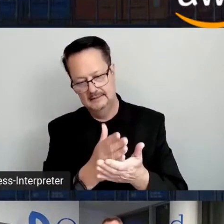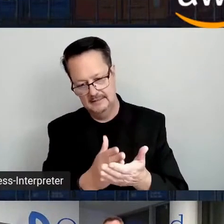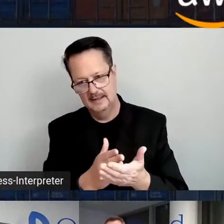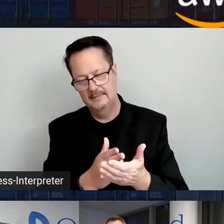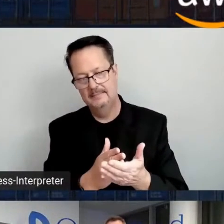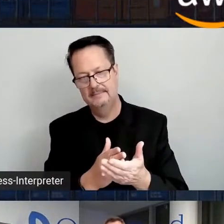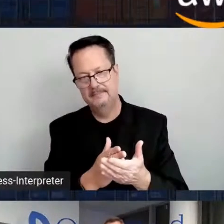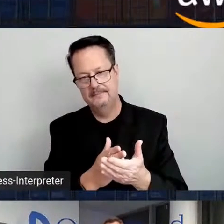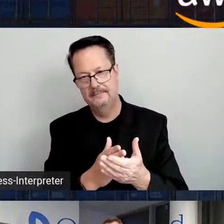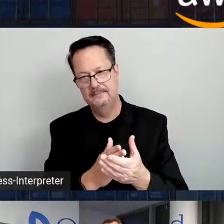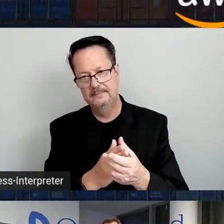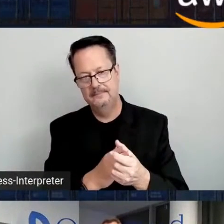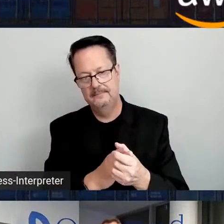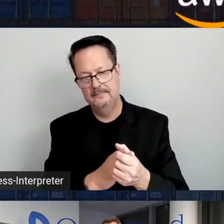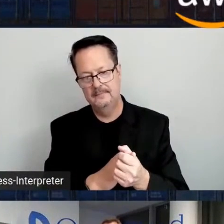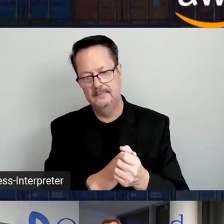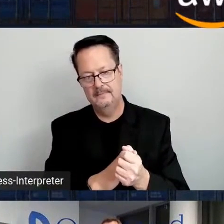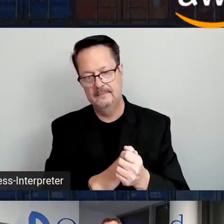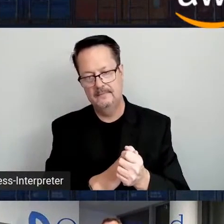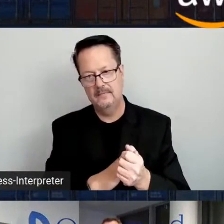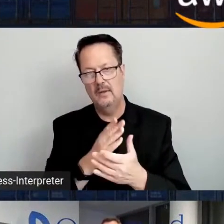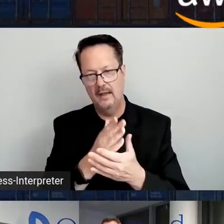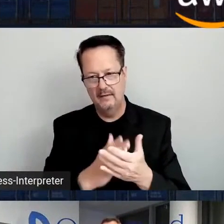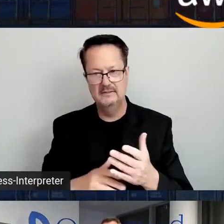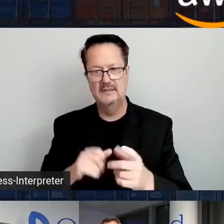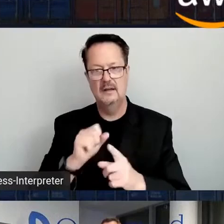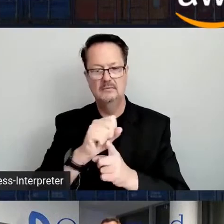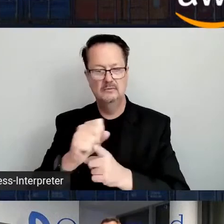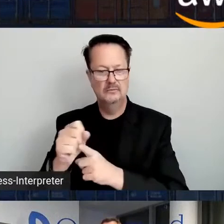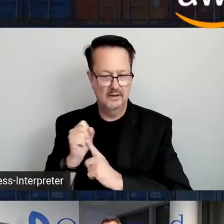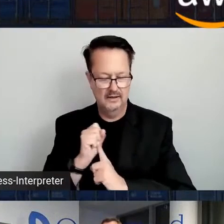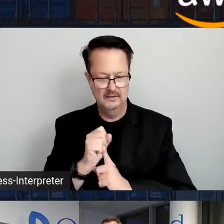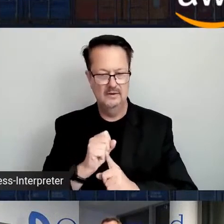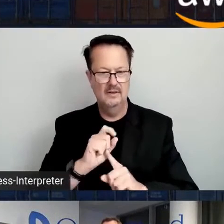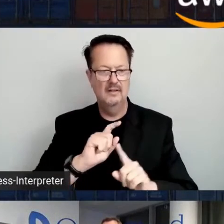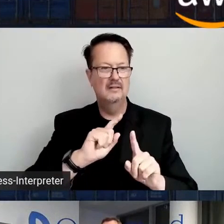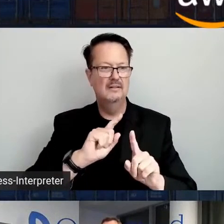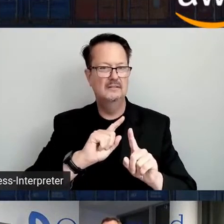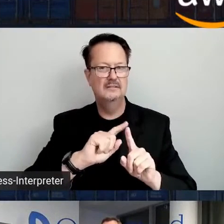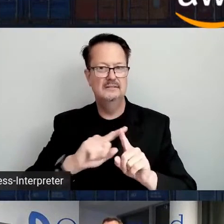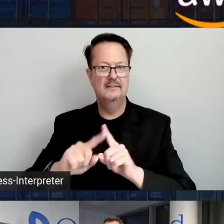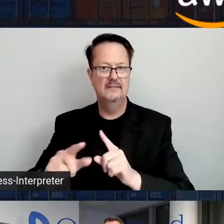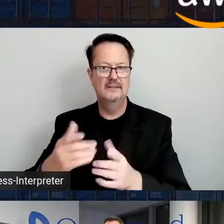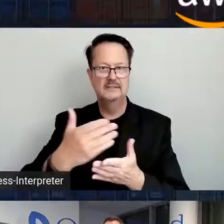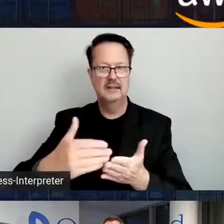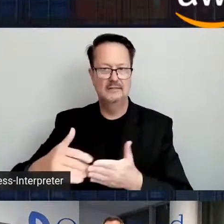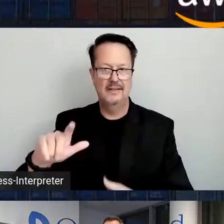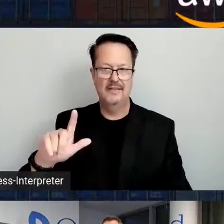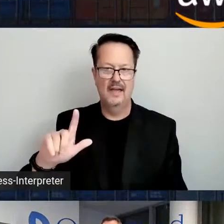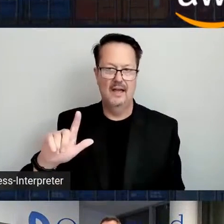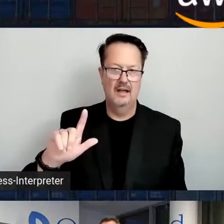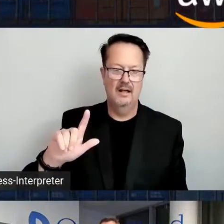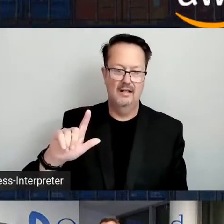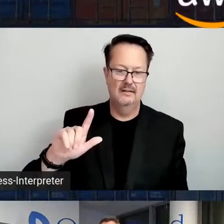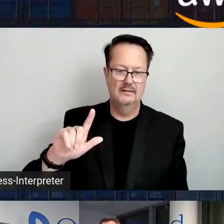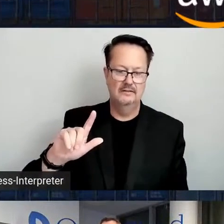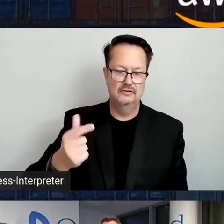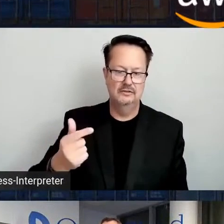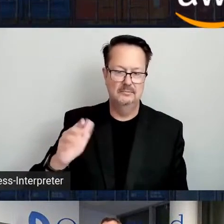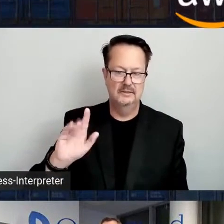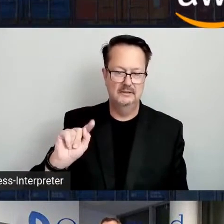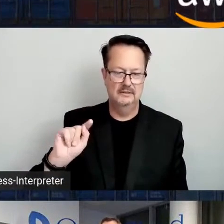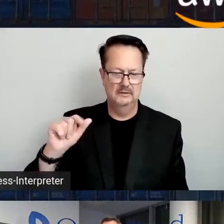we have some use cases in many different sectors. So like energy utility, for example, I talk about